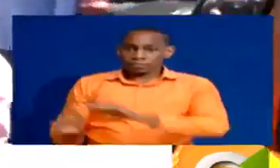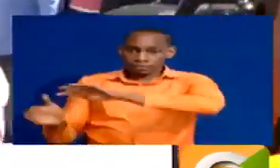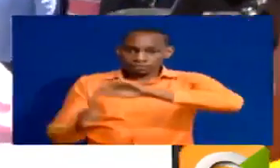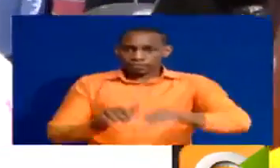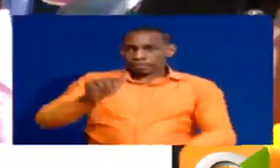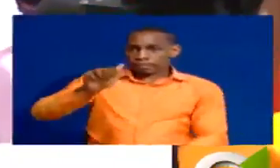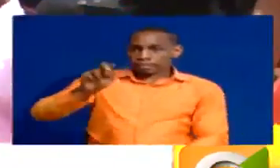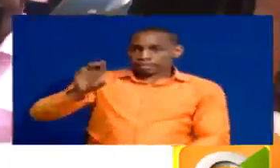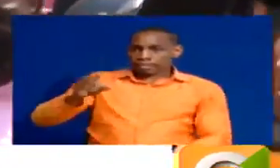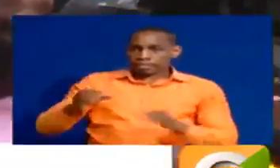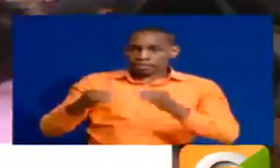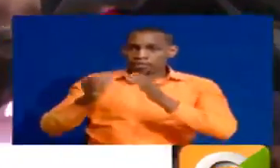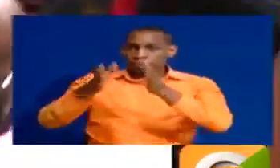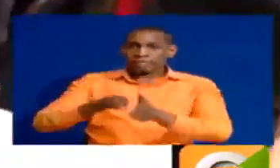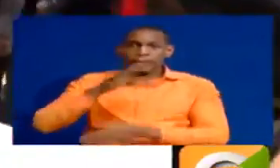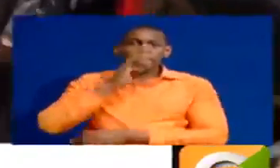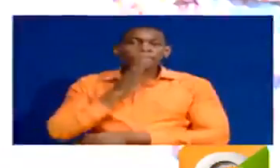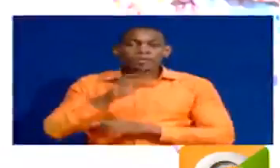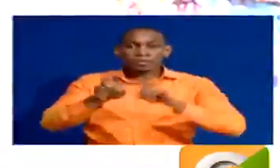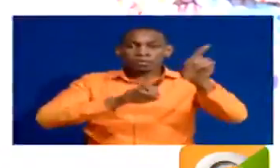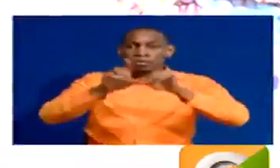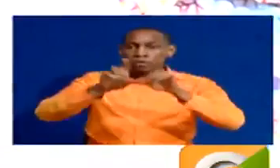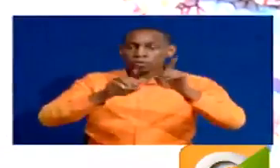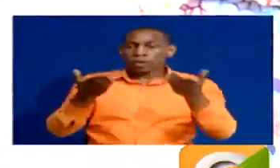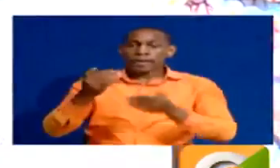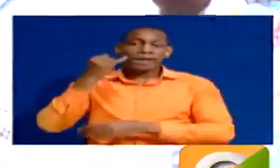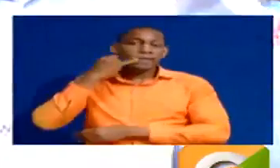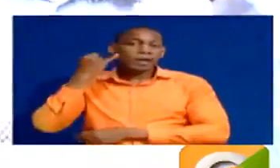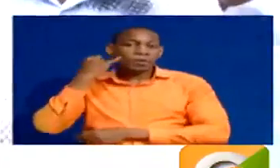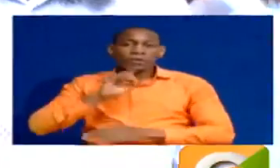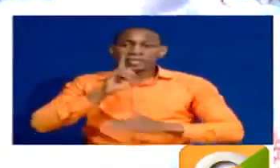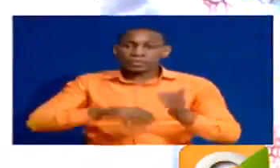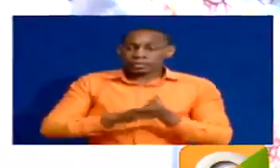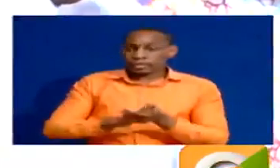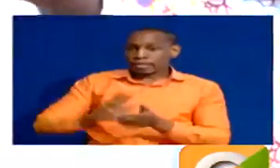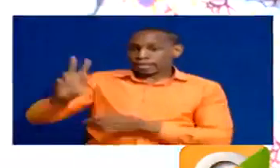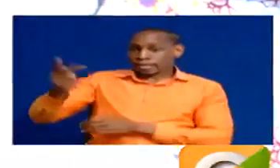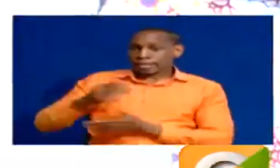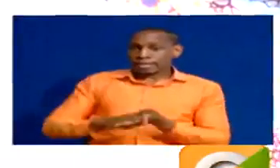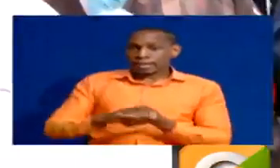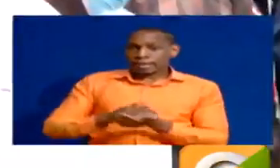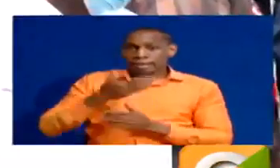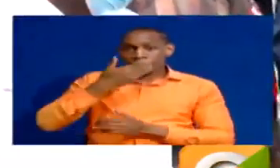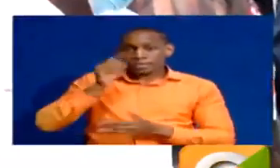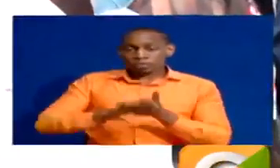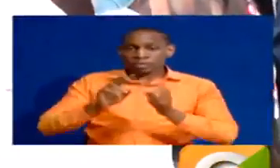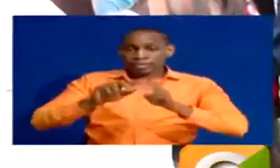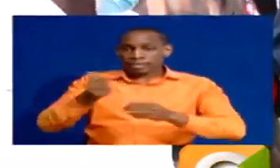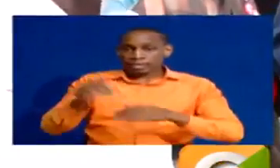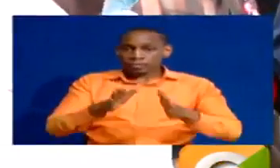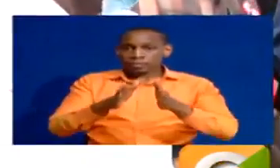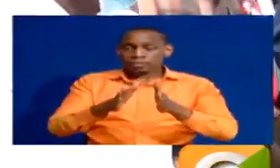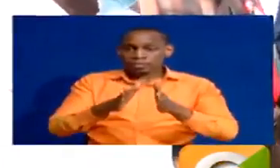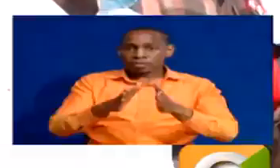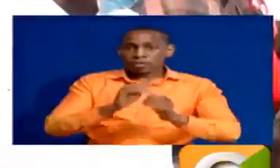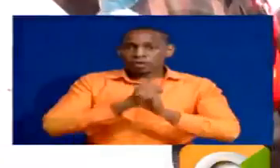ANC party leader Musalia Mudavadi, who is on a two-day visit of Nakuru, said the country ought to explore other avenues to secure